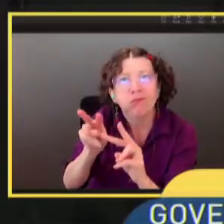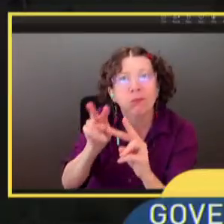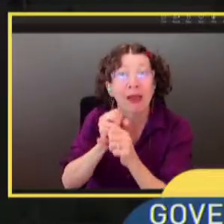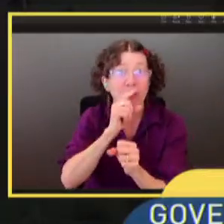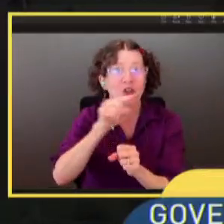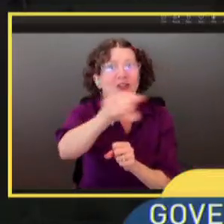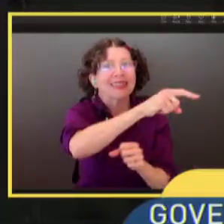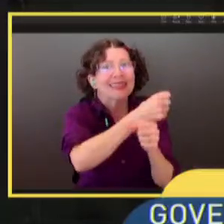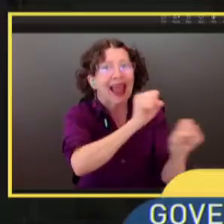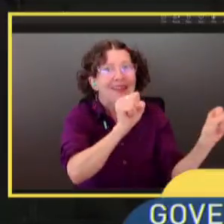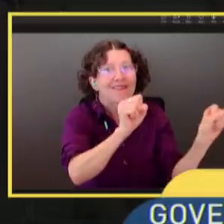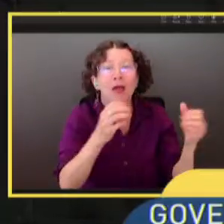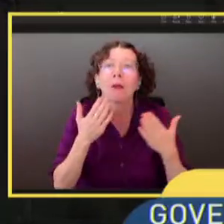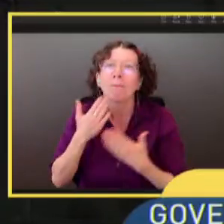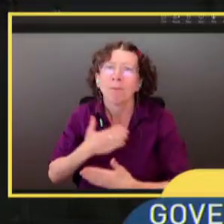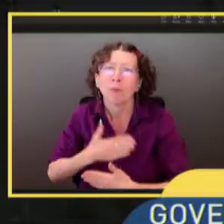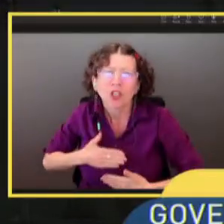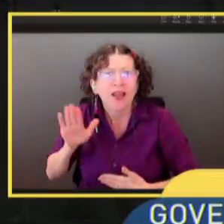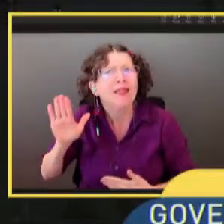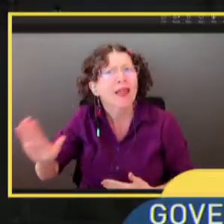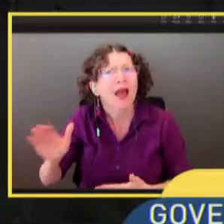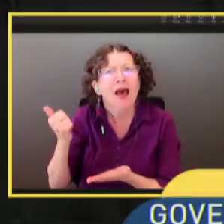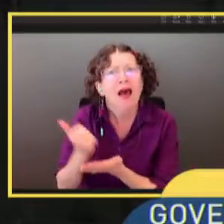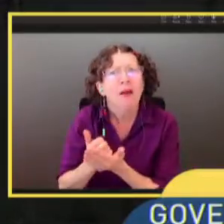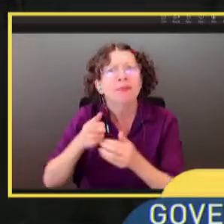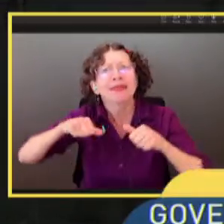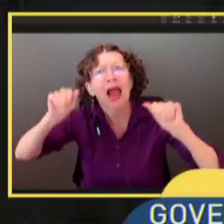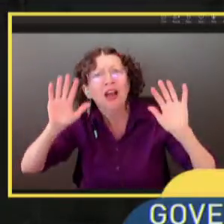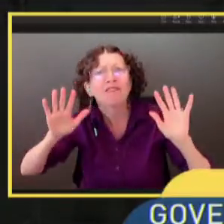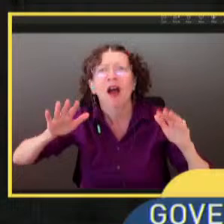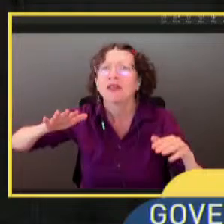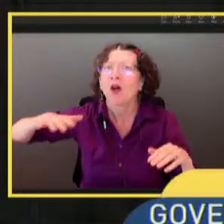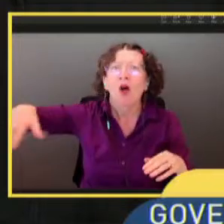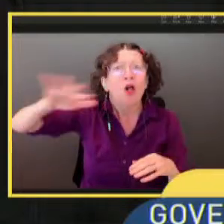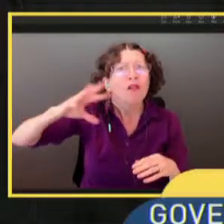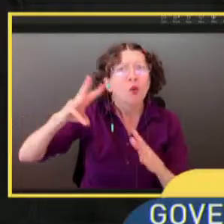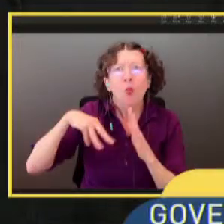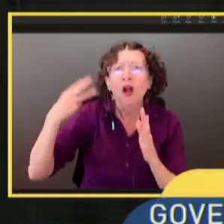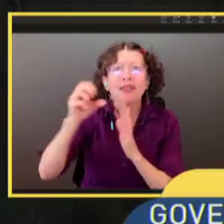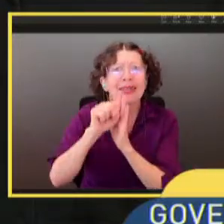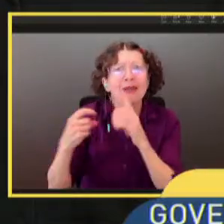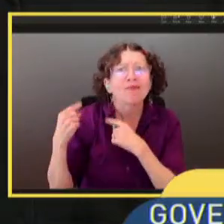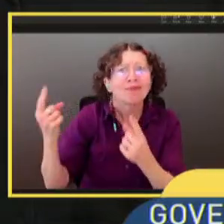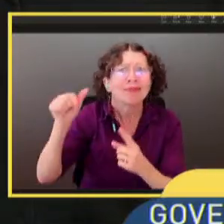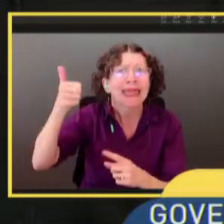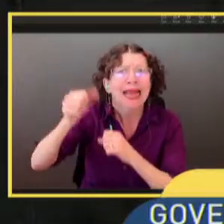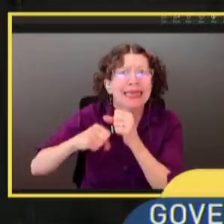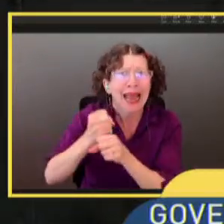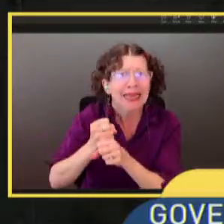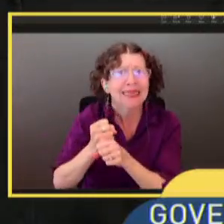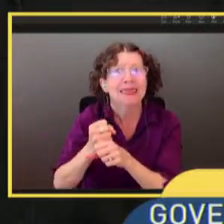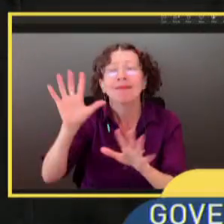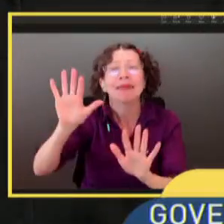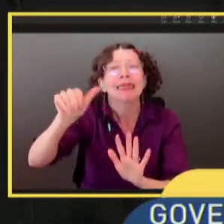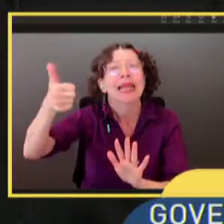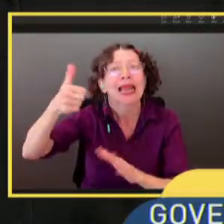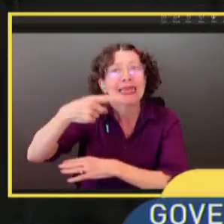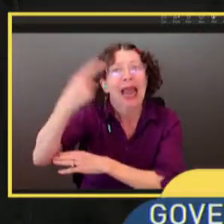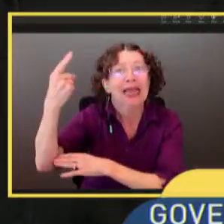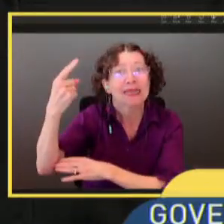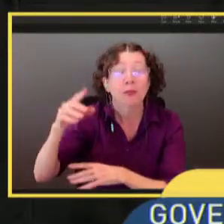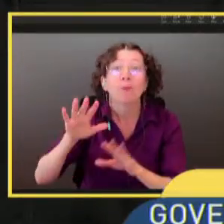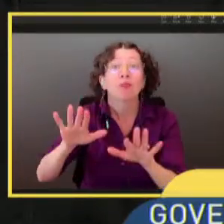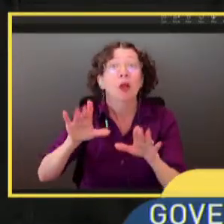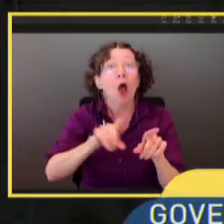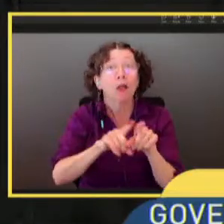their neighborhoods. I want to emphasize those National Guard members are performing a critical function to help ensure your safety. We